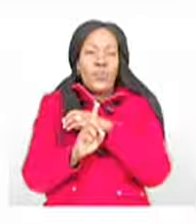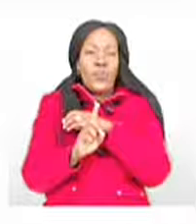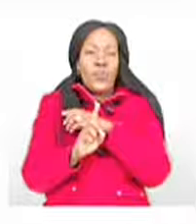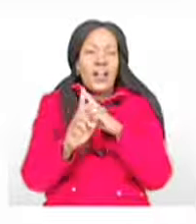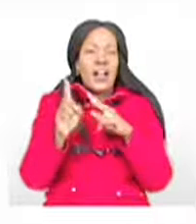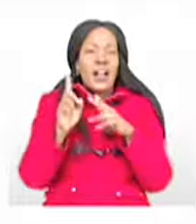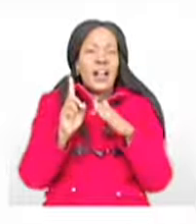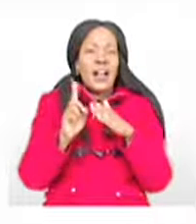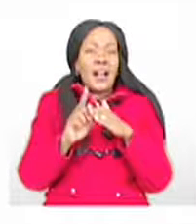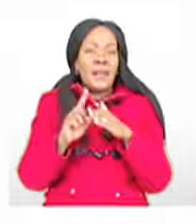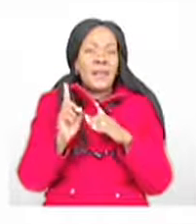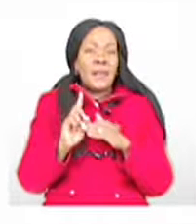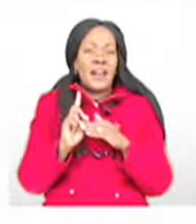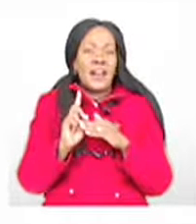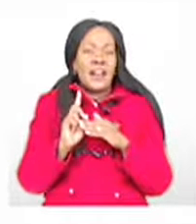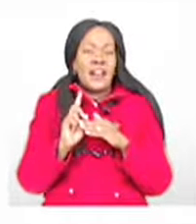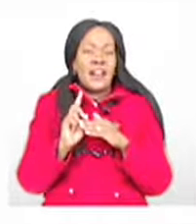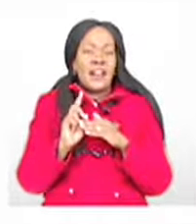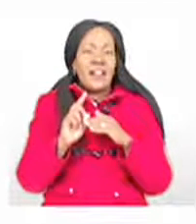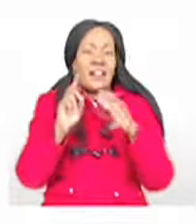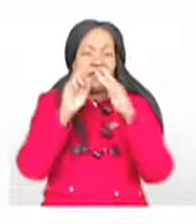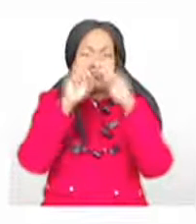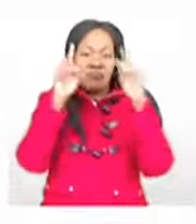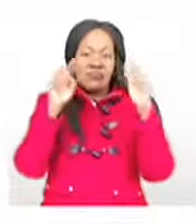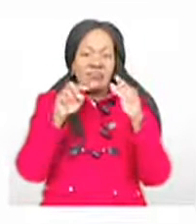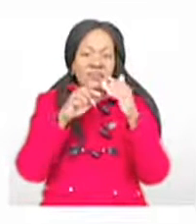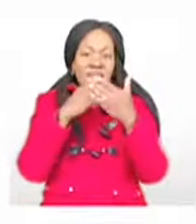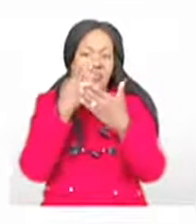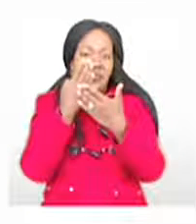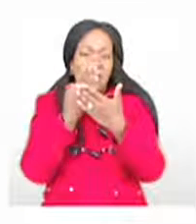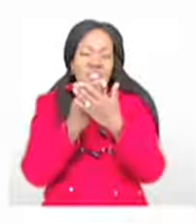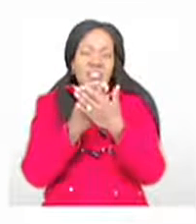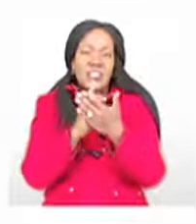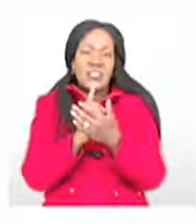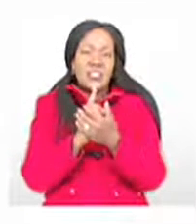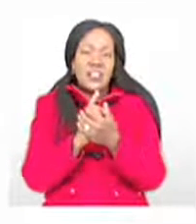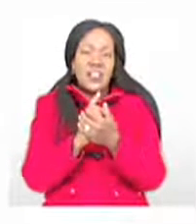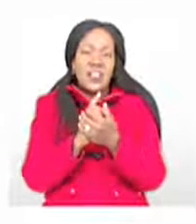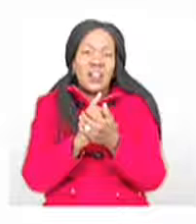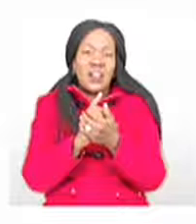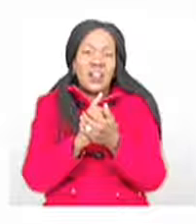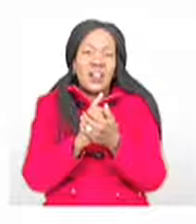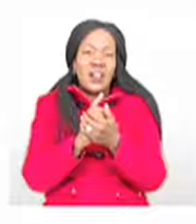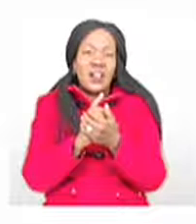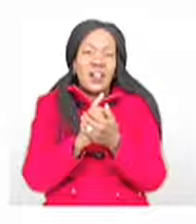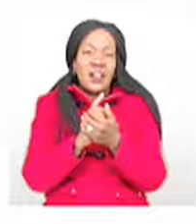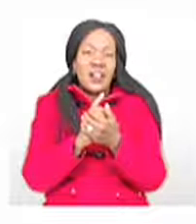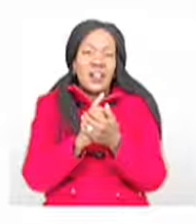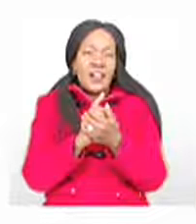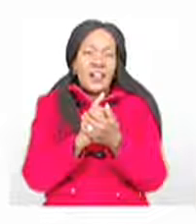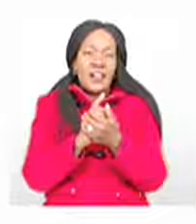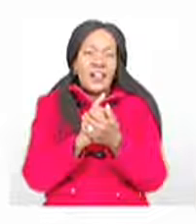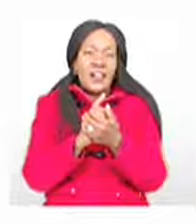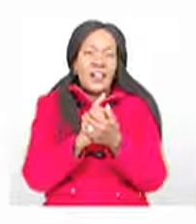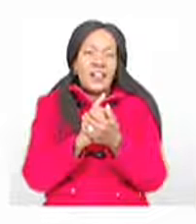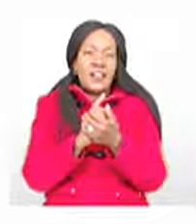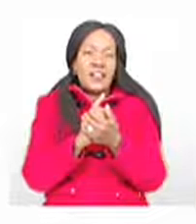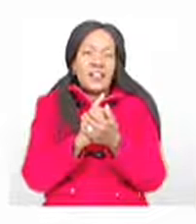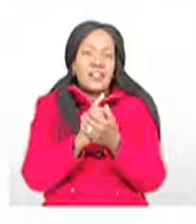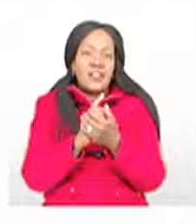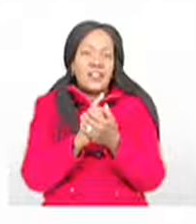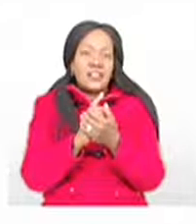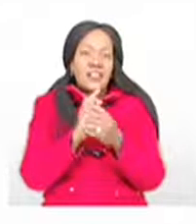below. Look at the picture below picture number 1 on top.